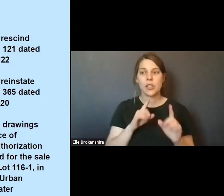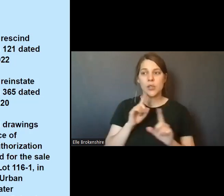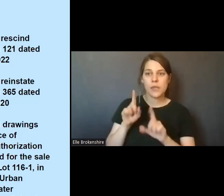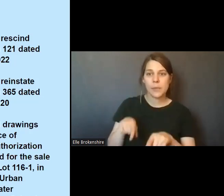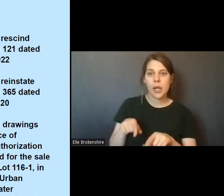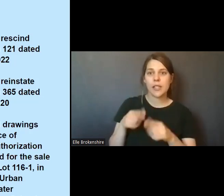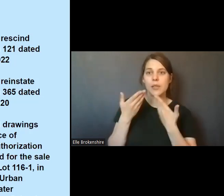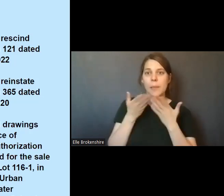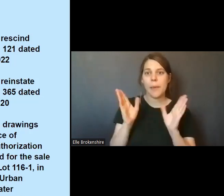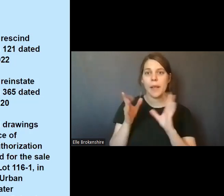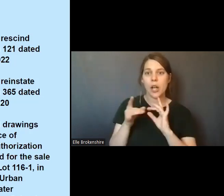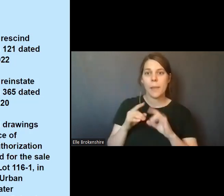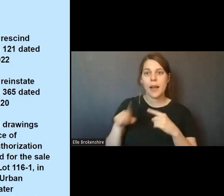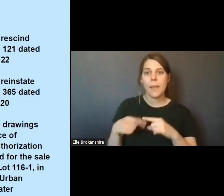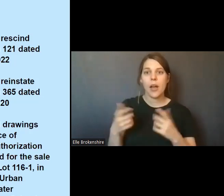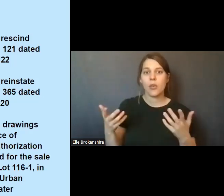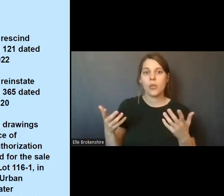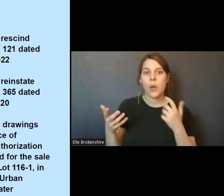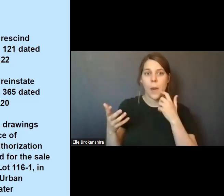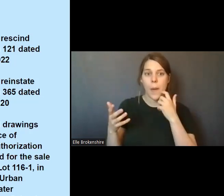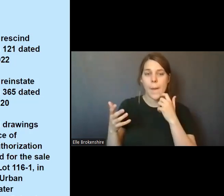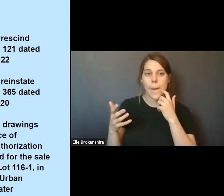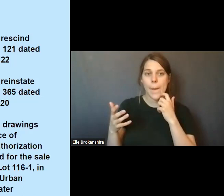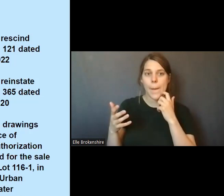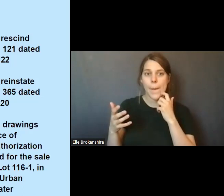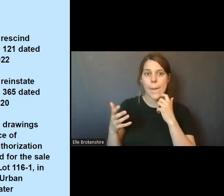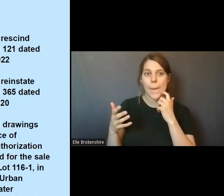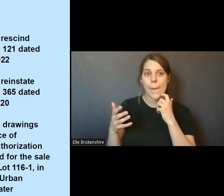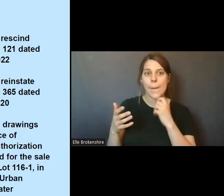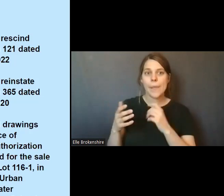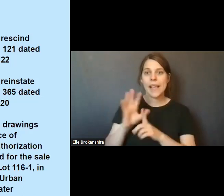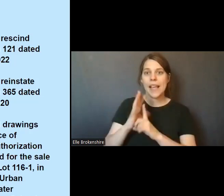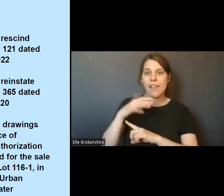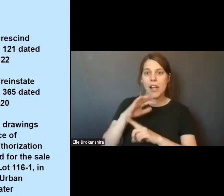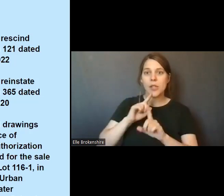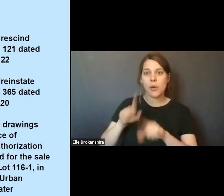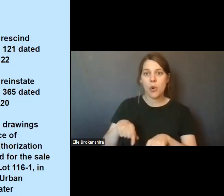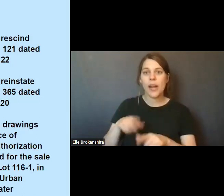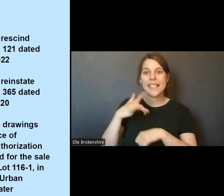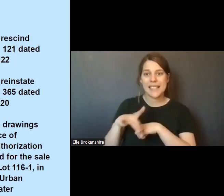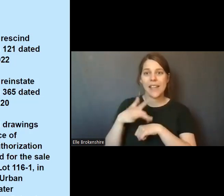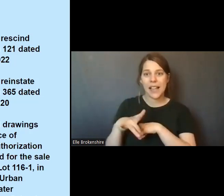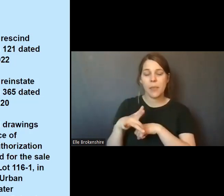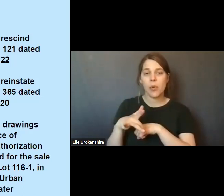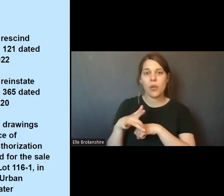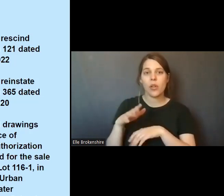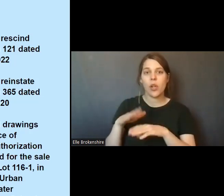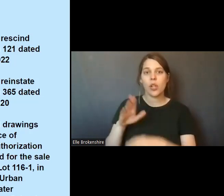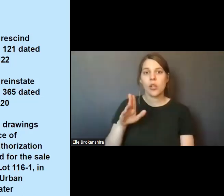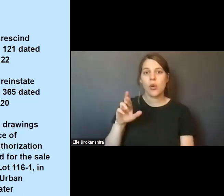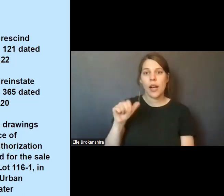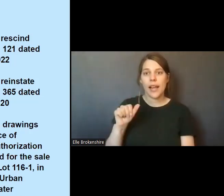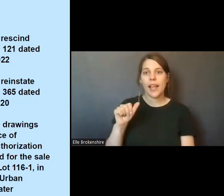public comment about Woods Village and Oak Moss, the environmental reports are available on the URA website for